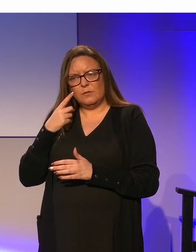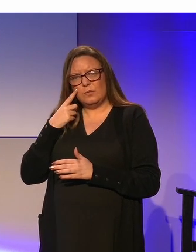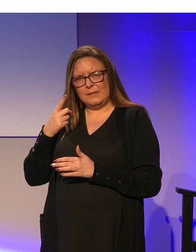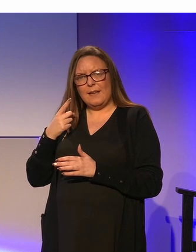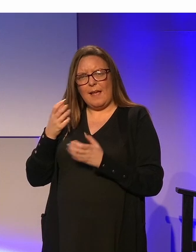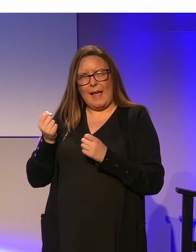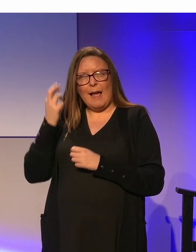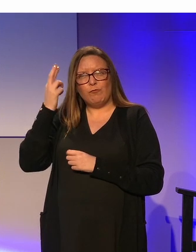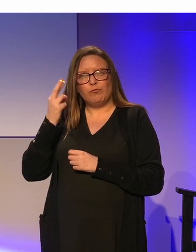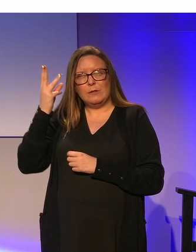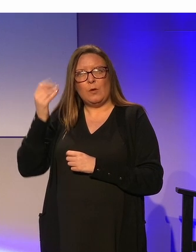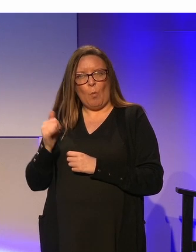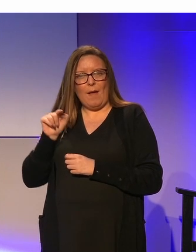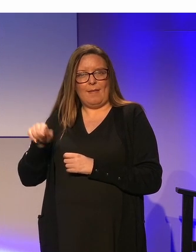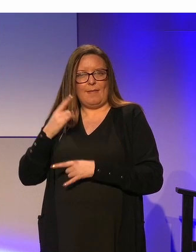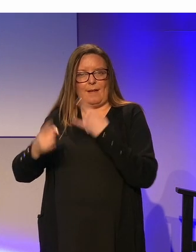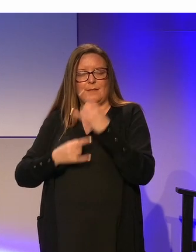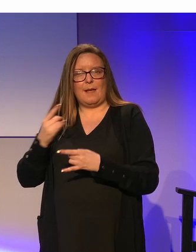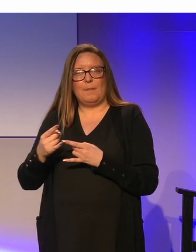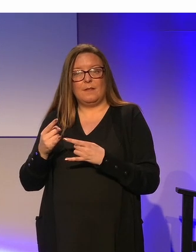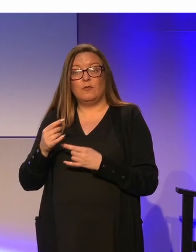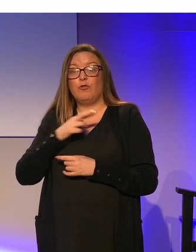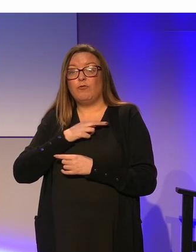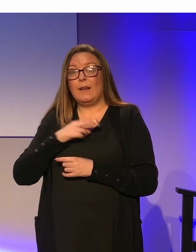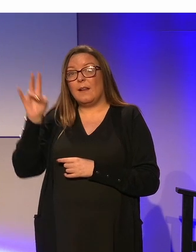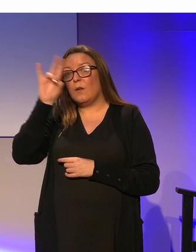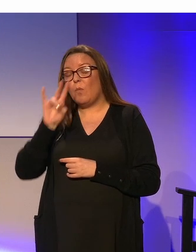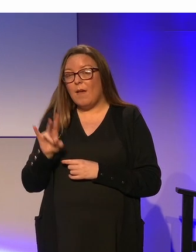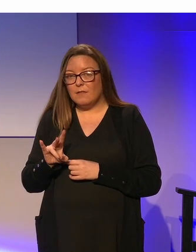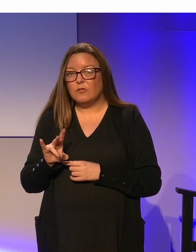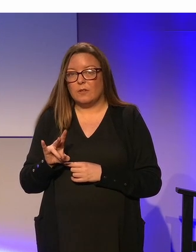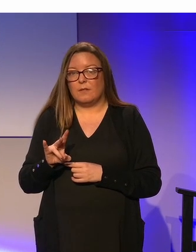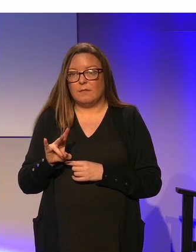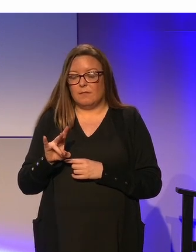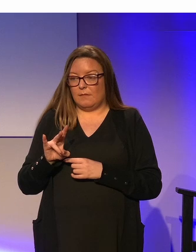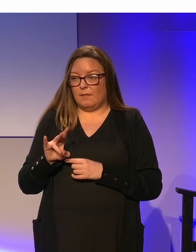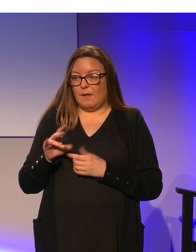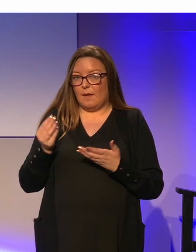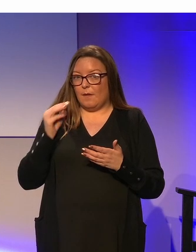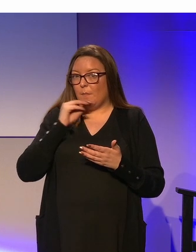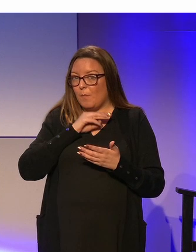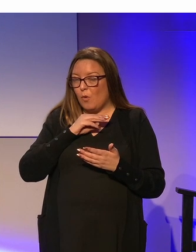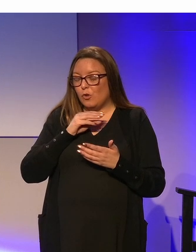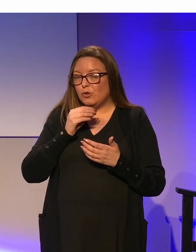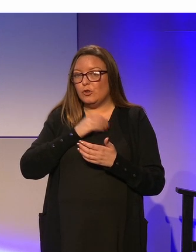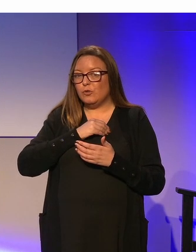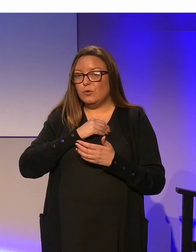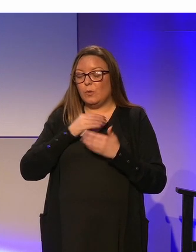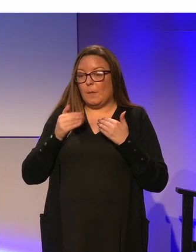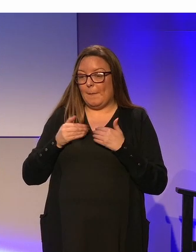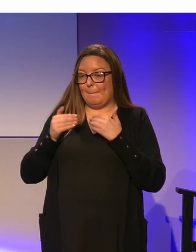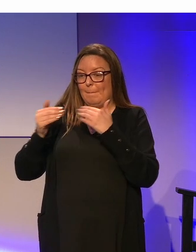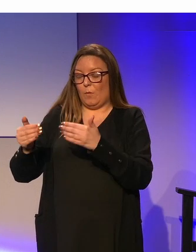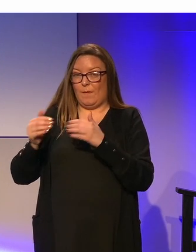potential explanations. So the question for the sector is, would it be fruitful to move